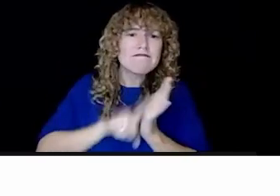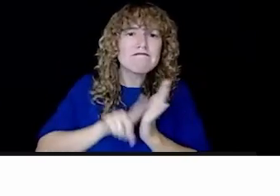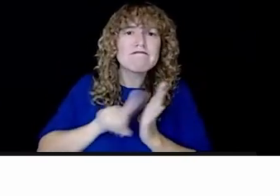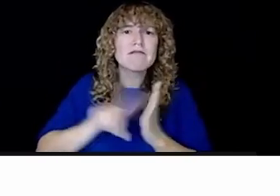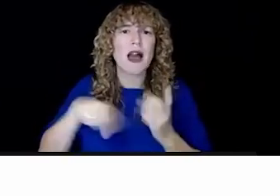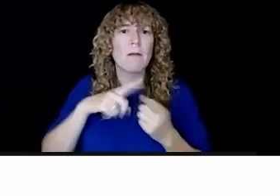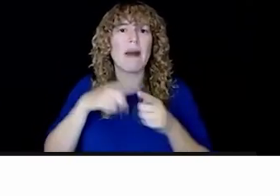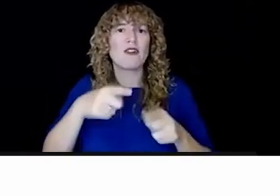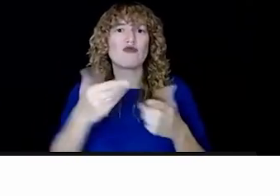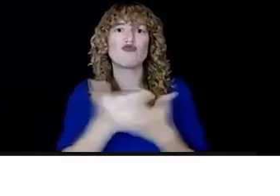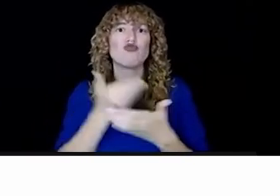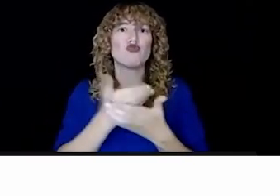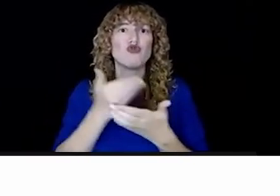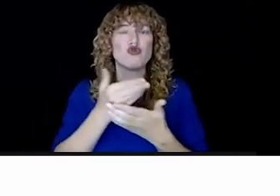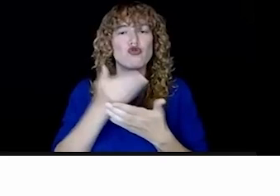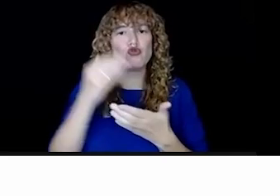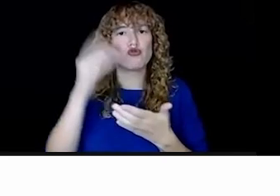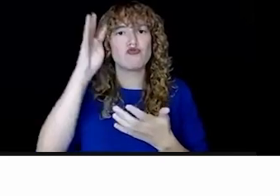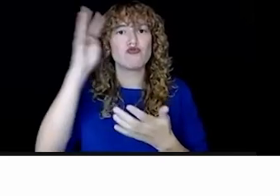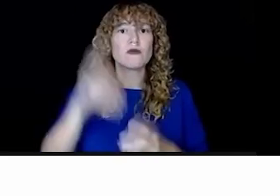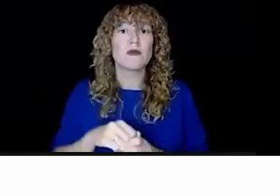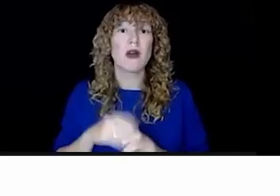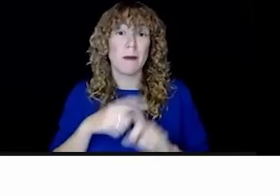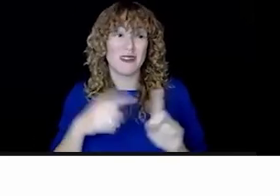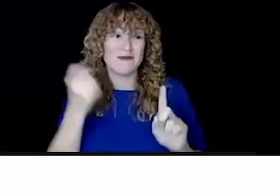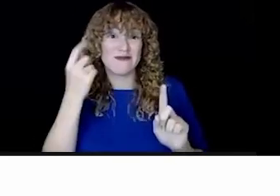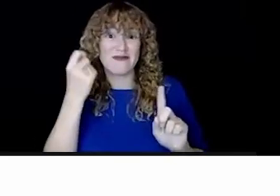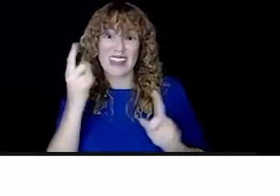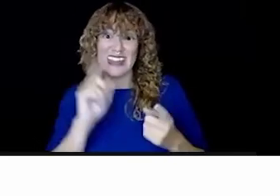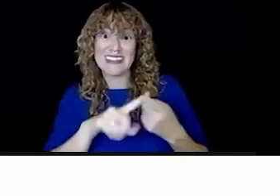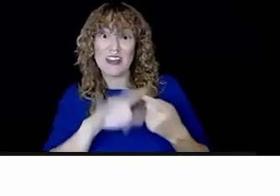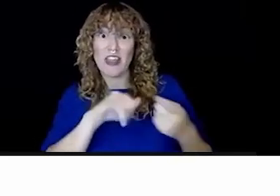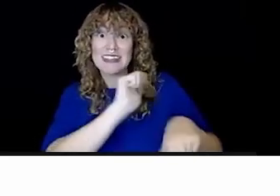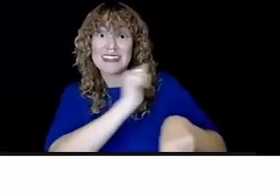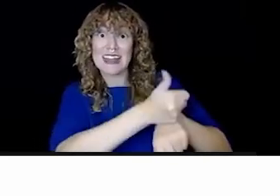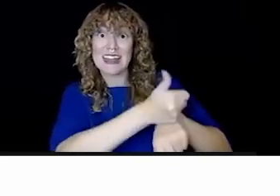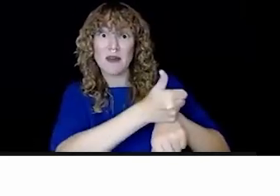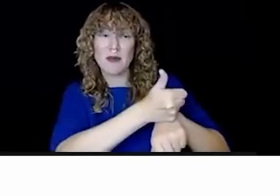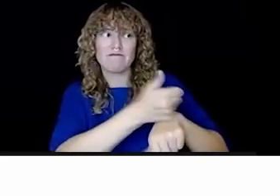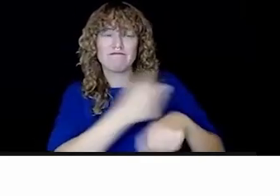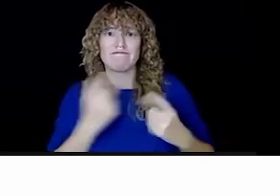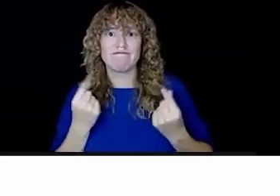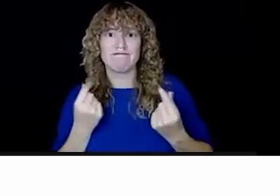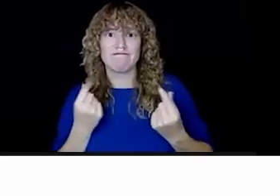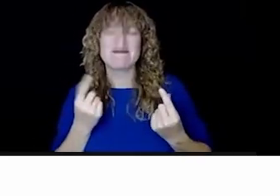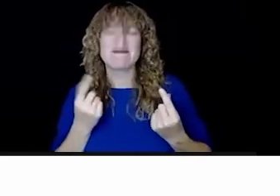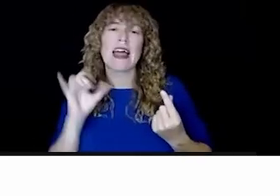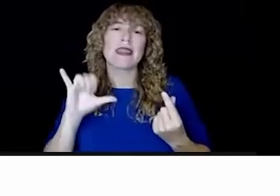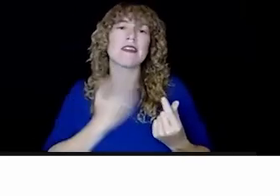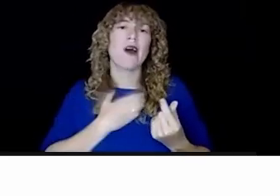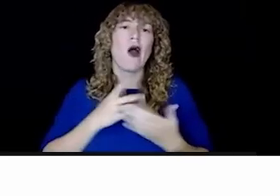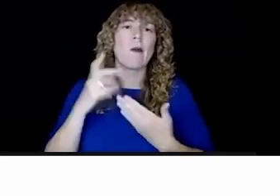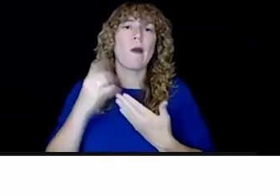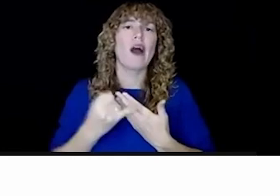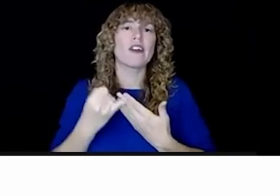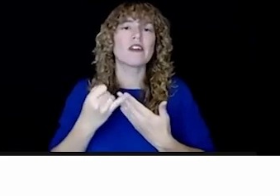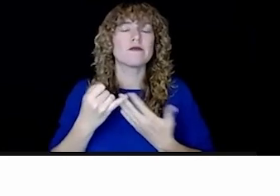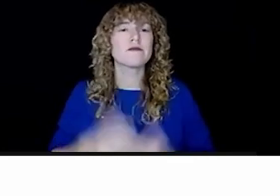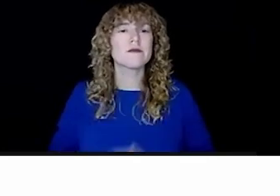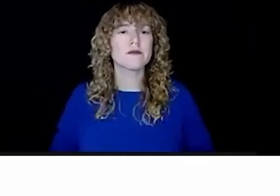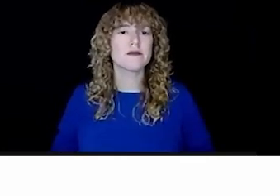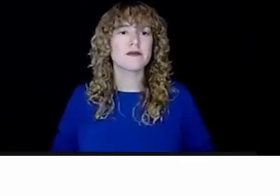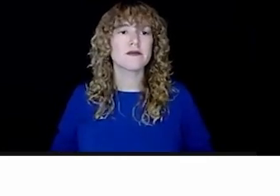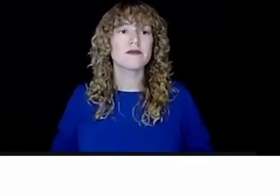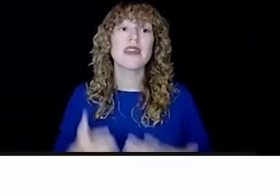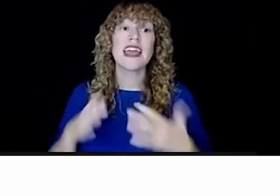However, there is a need for something in the shorter term, so this is where we come in. Next slide, please. Yeah. So Accessibility